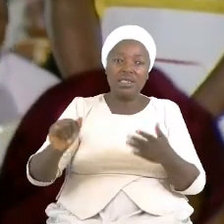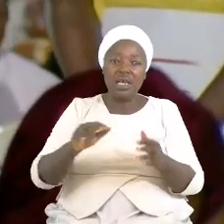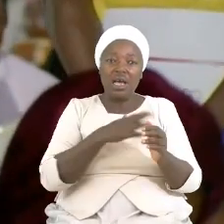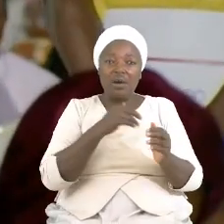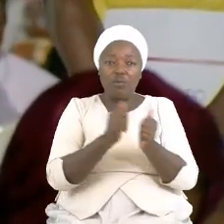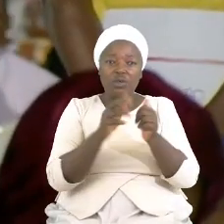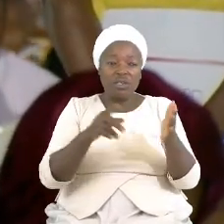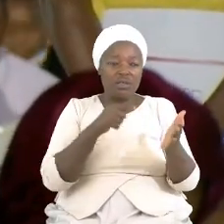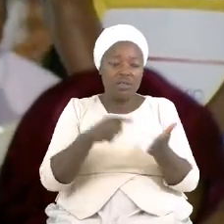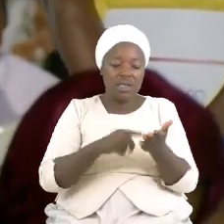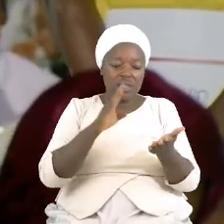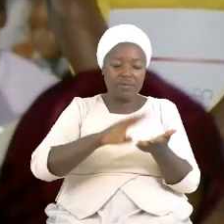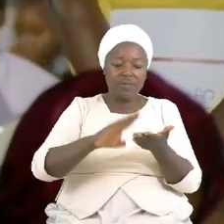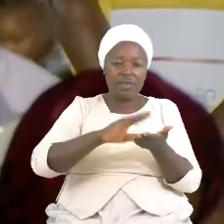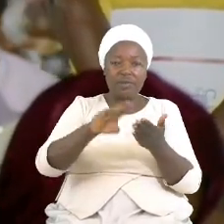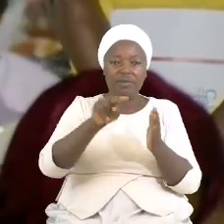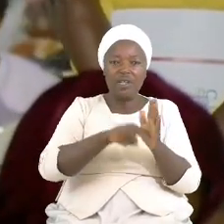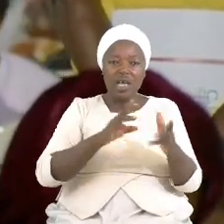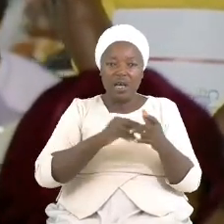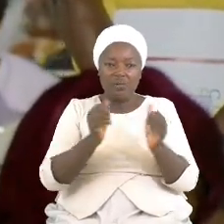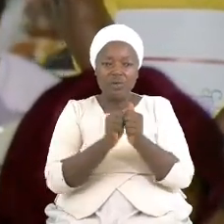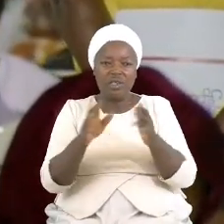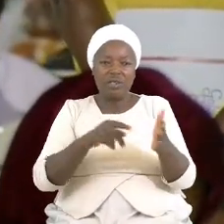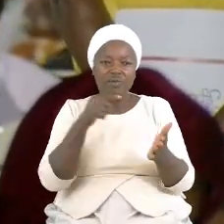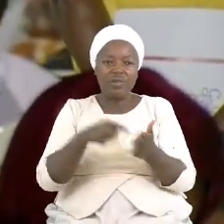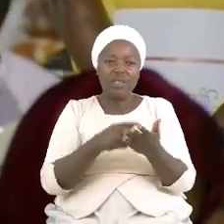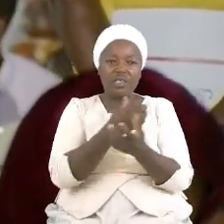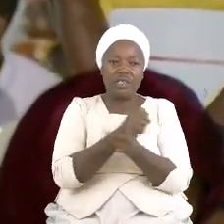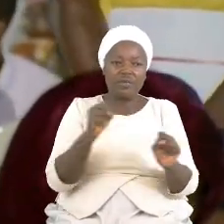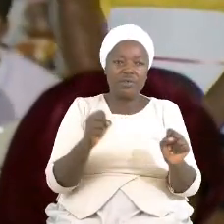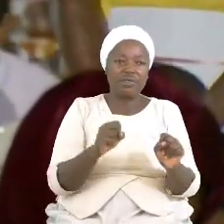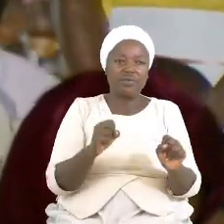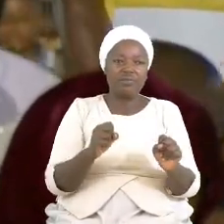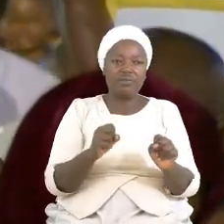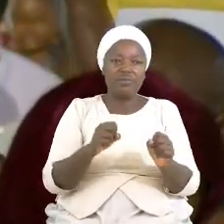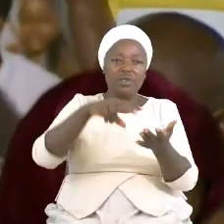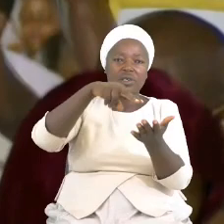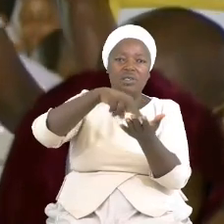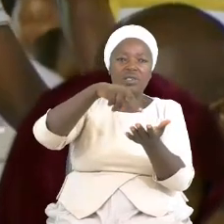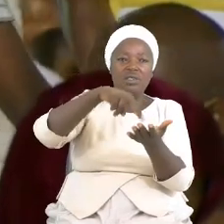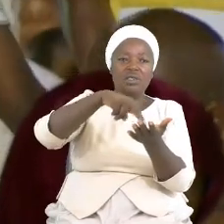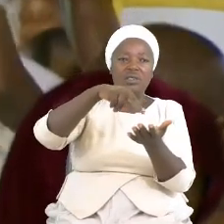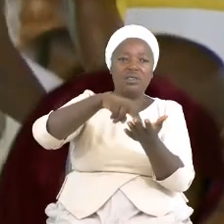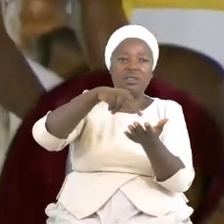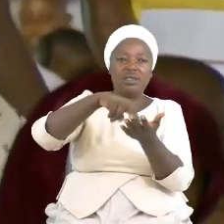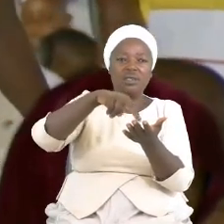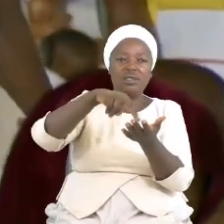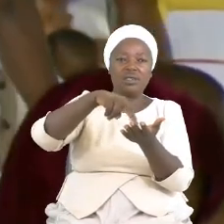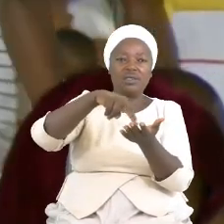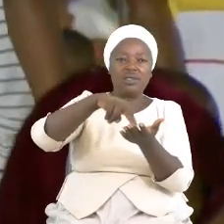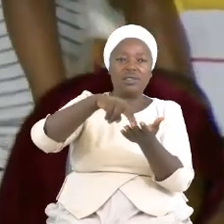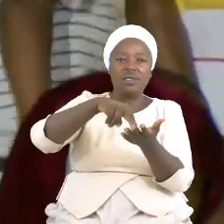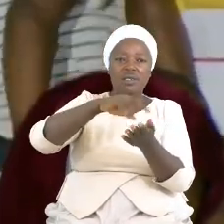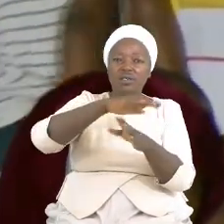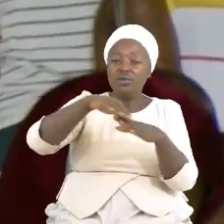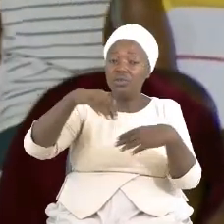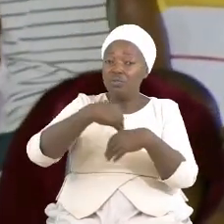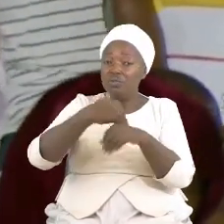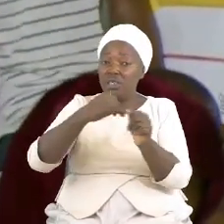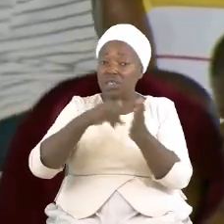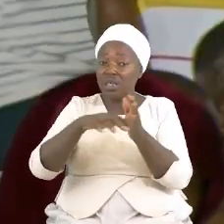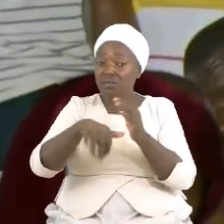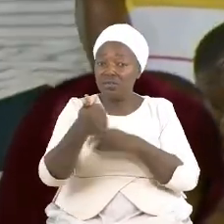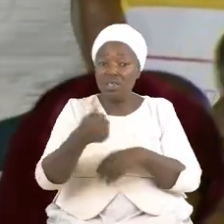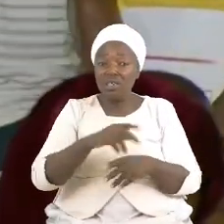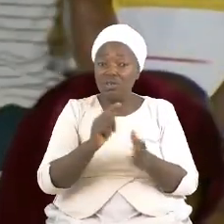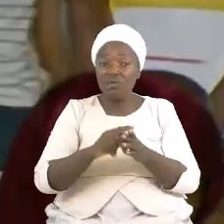forgiveness and without this salvation. Stand up, stand up, stand up. Don't make it another day. You see that man with great